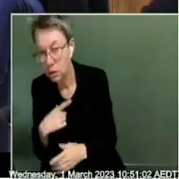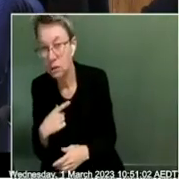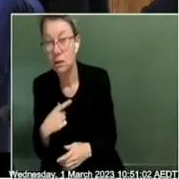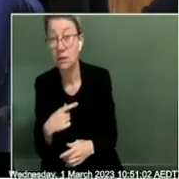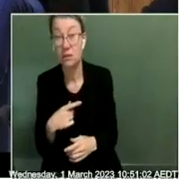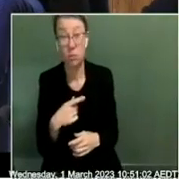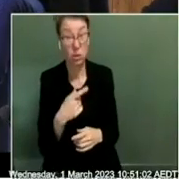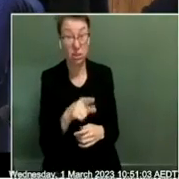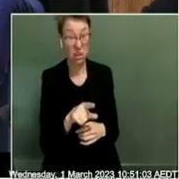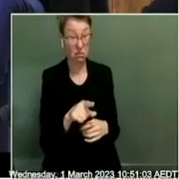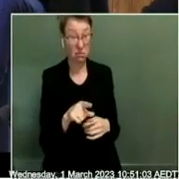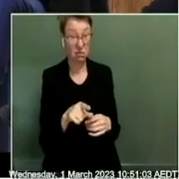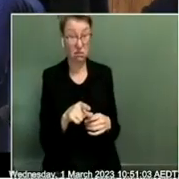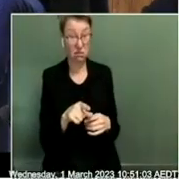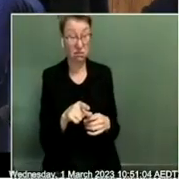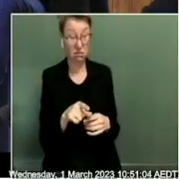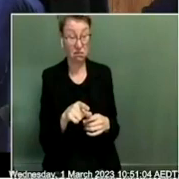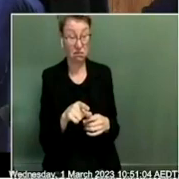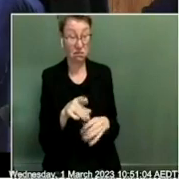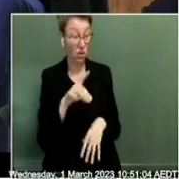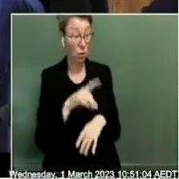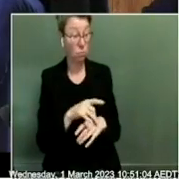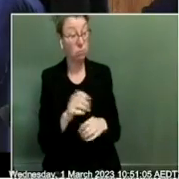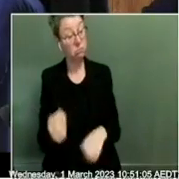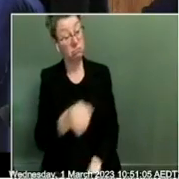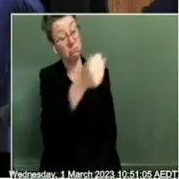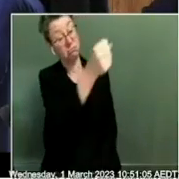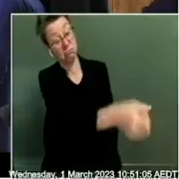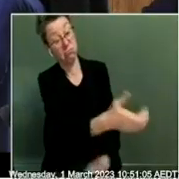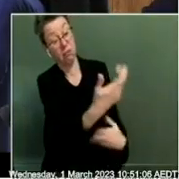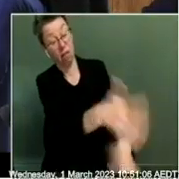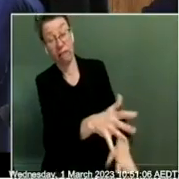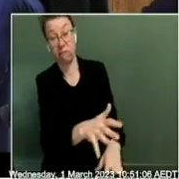hospital basically to rot and not